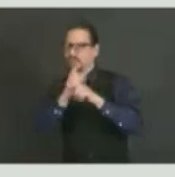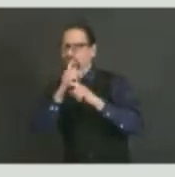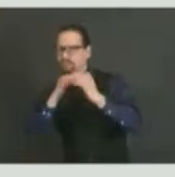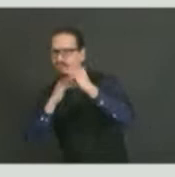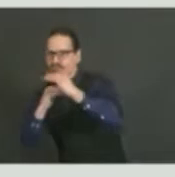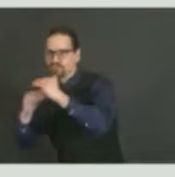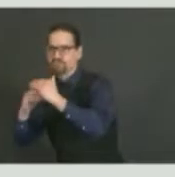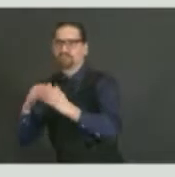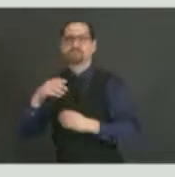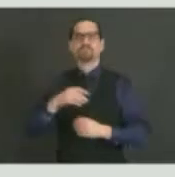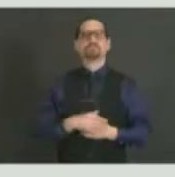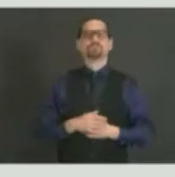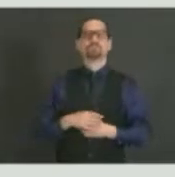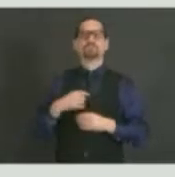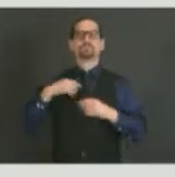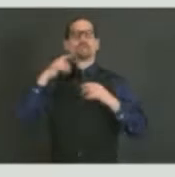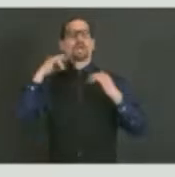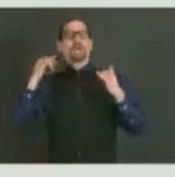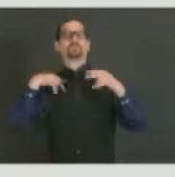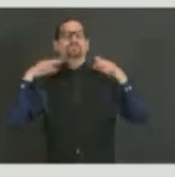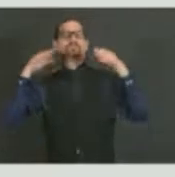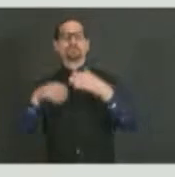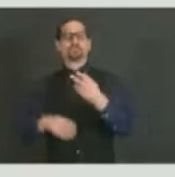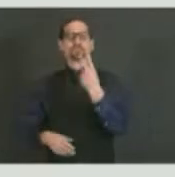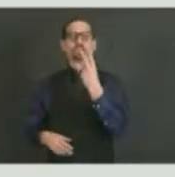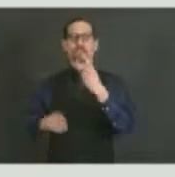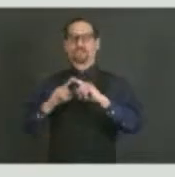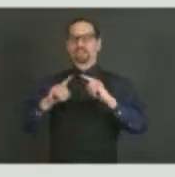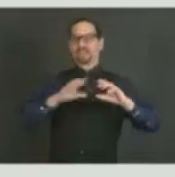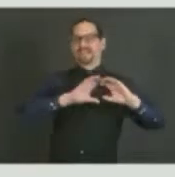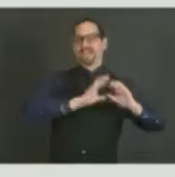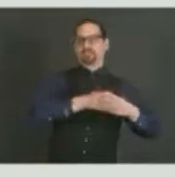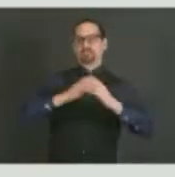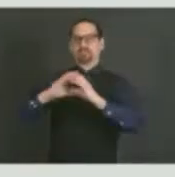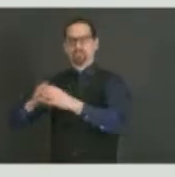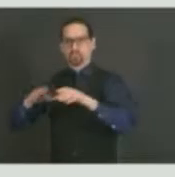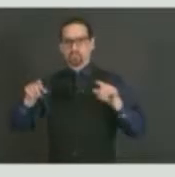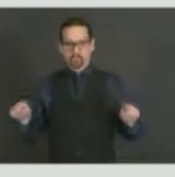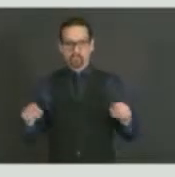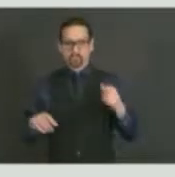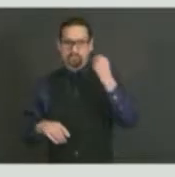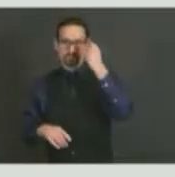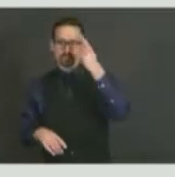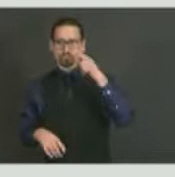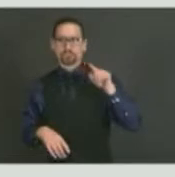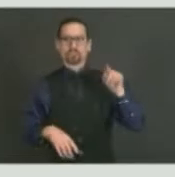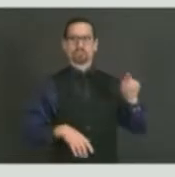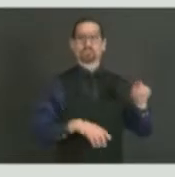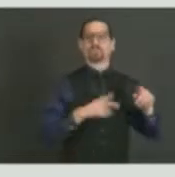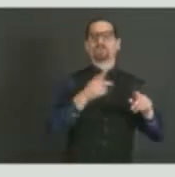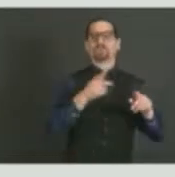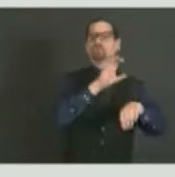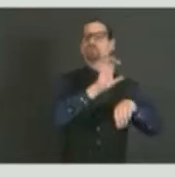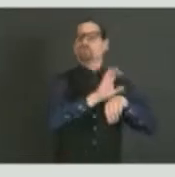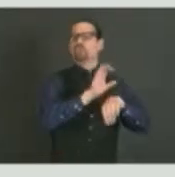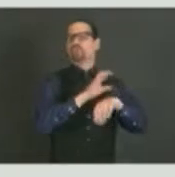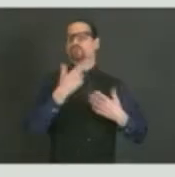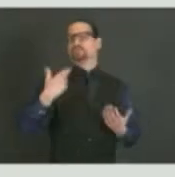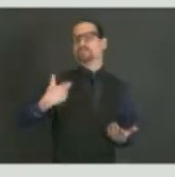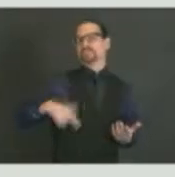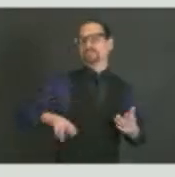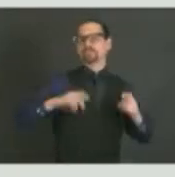for 2 categories you see displayed: venues of assembly inclusive of houses of worship, and bars and bar areas